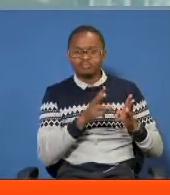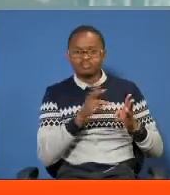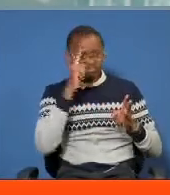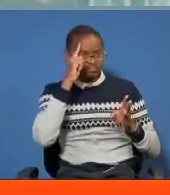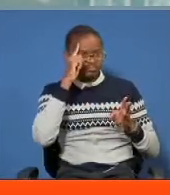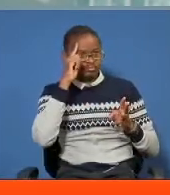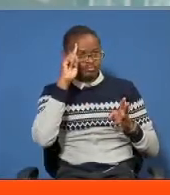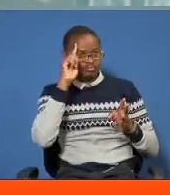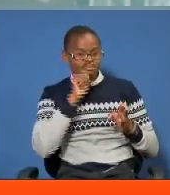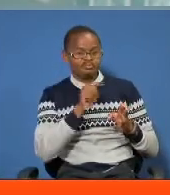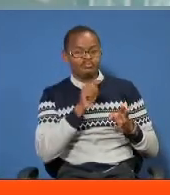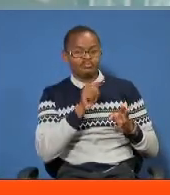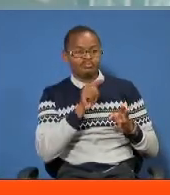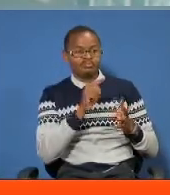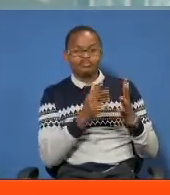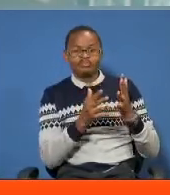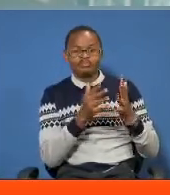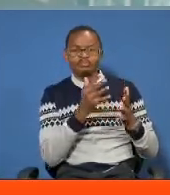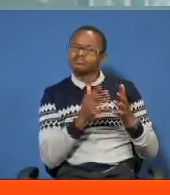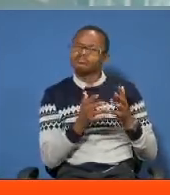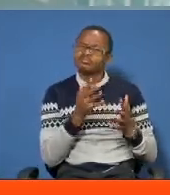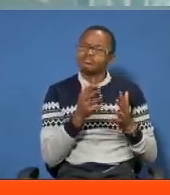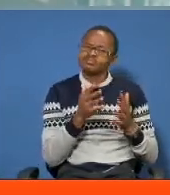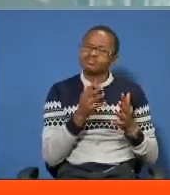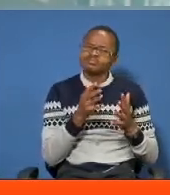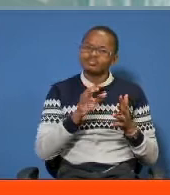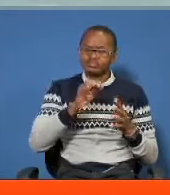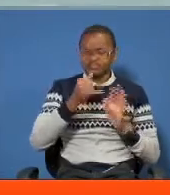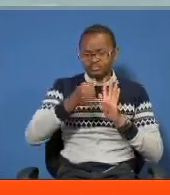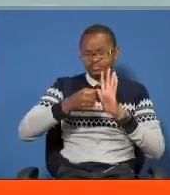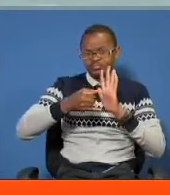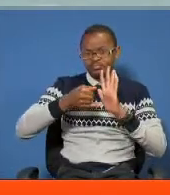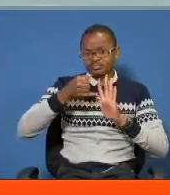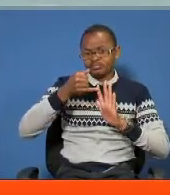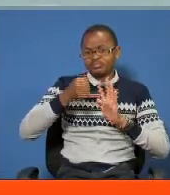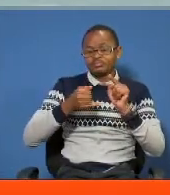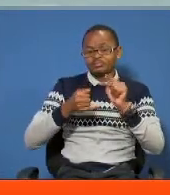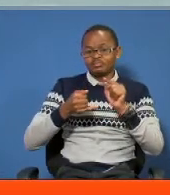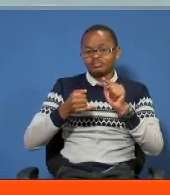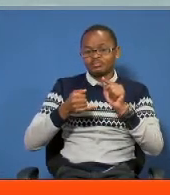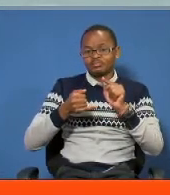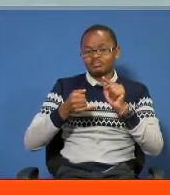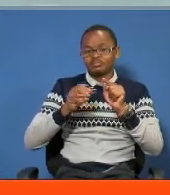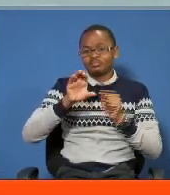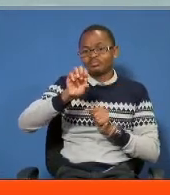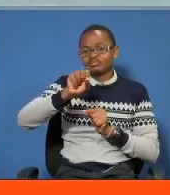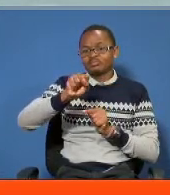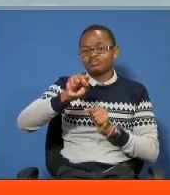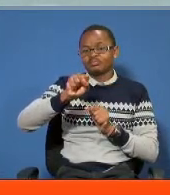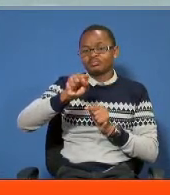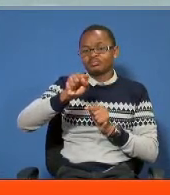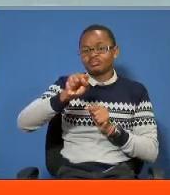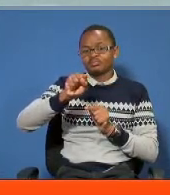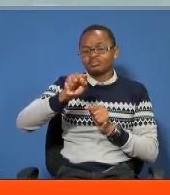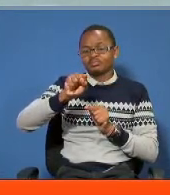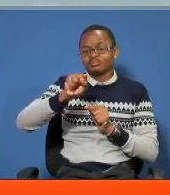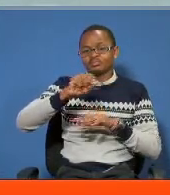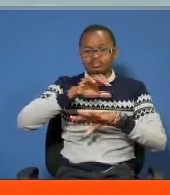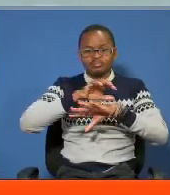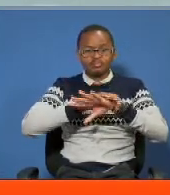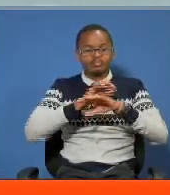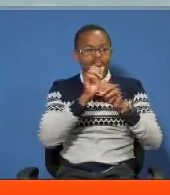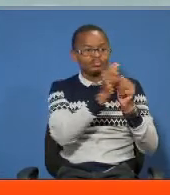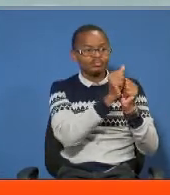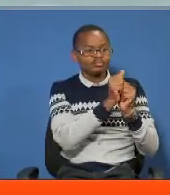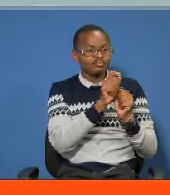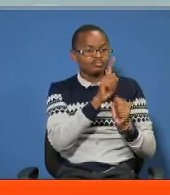route for this. It could be some industrialist comes around and says, from a CSR perspective, I like